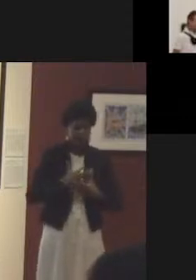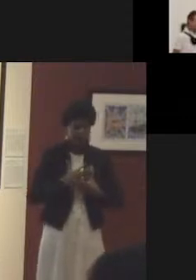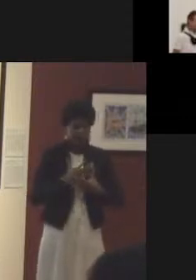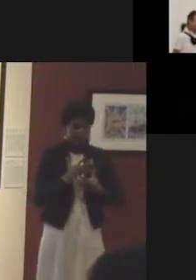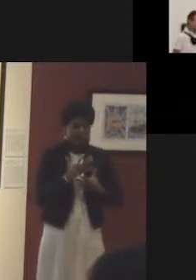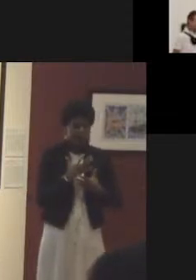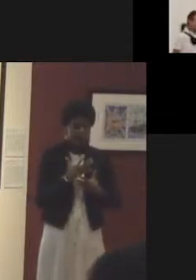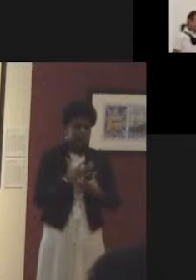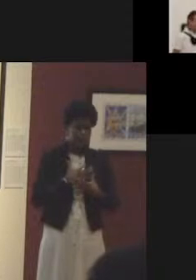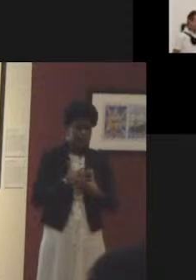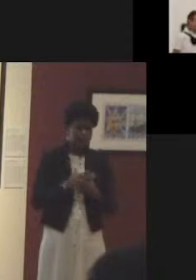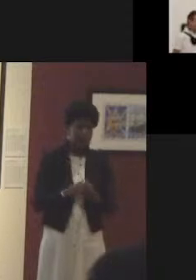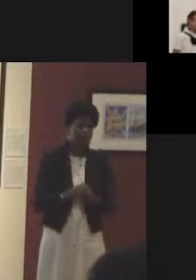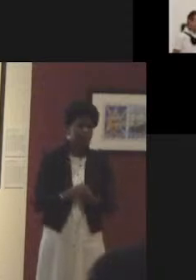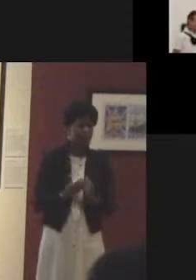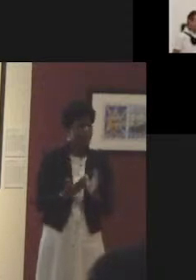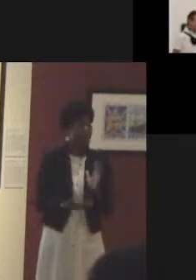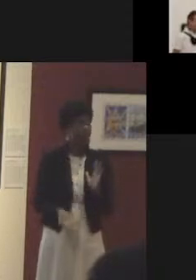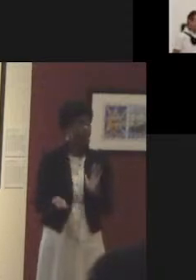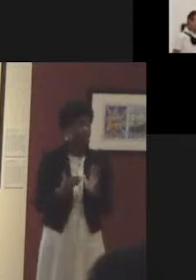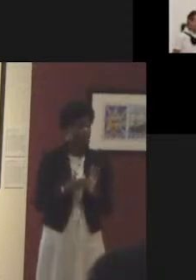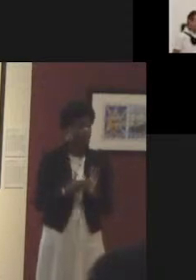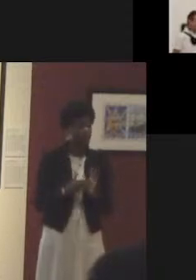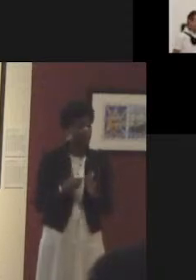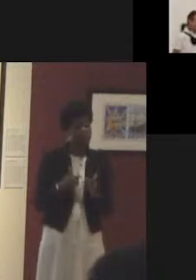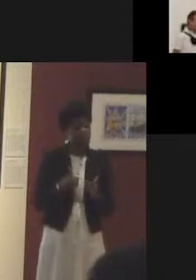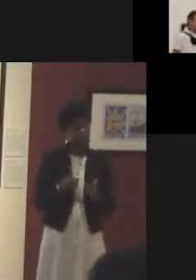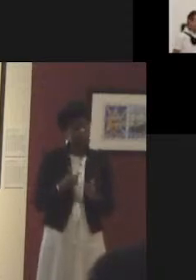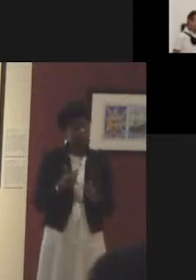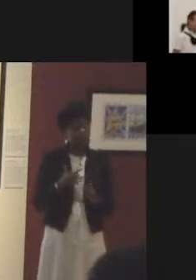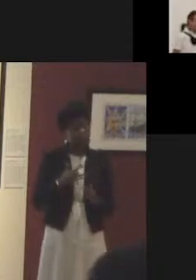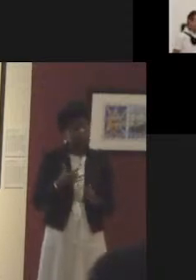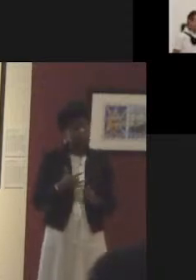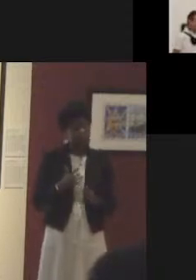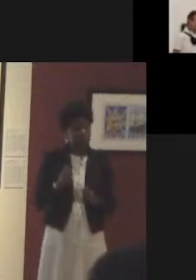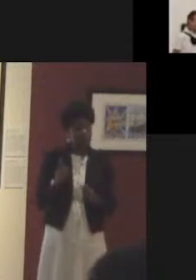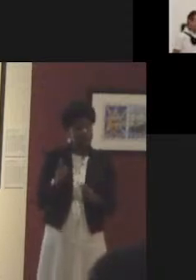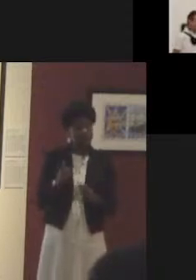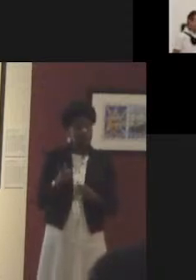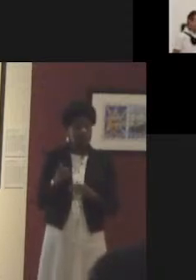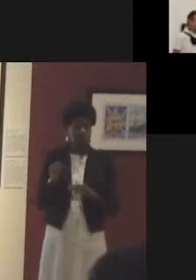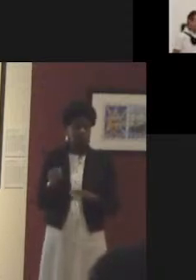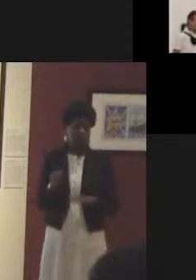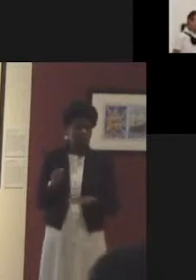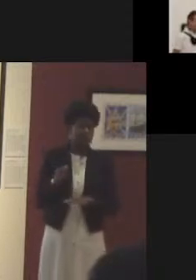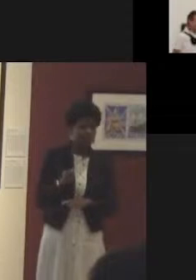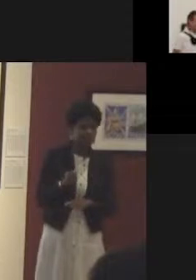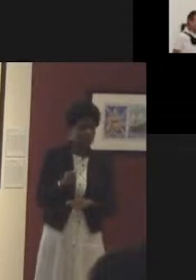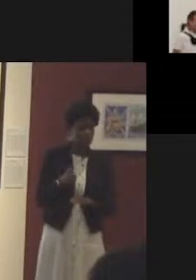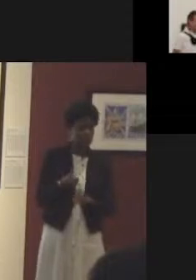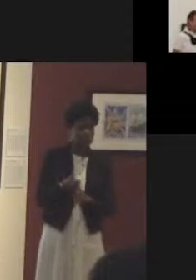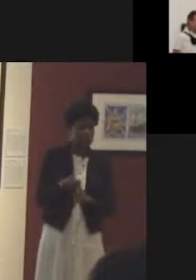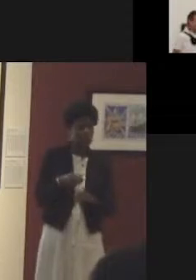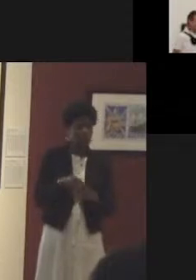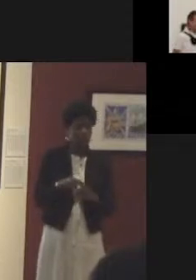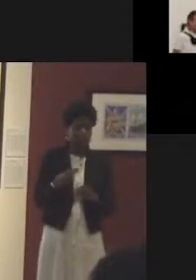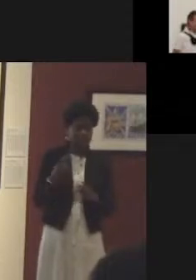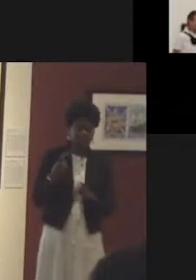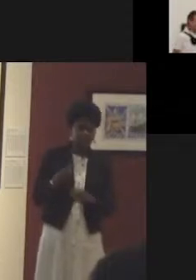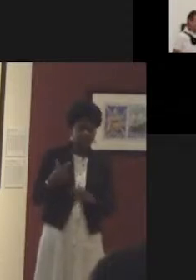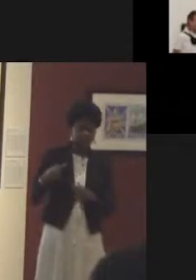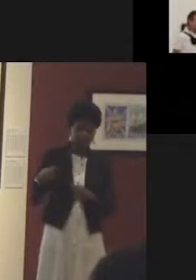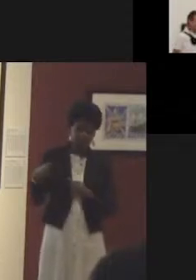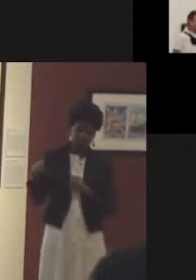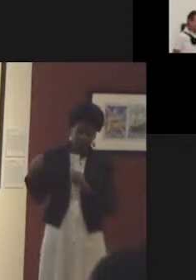sigh. Here again, I would argue that he inserts himself into that long history, right, of